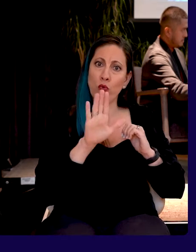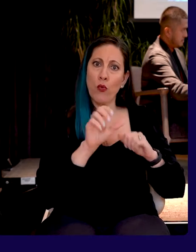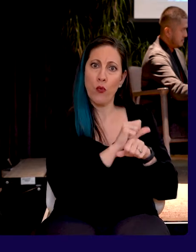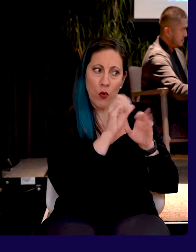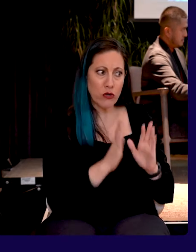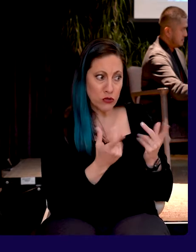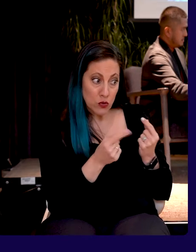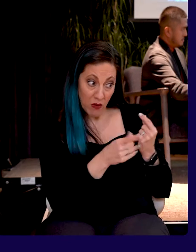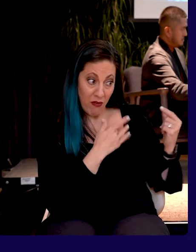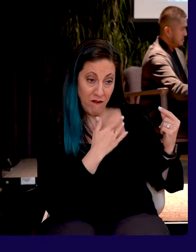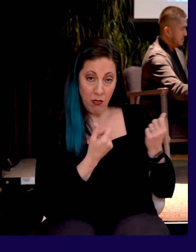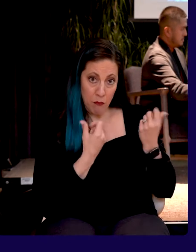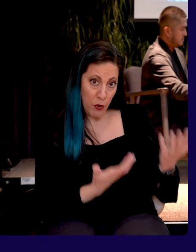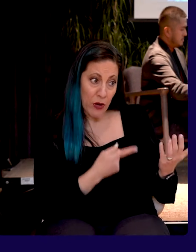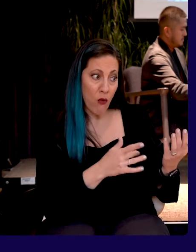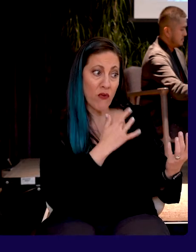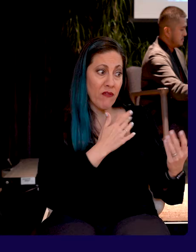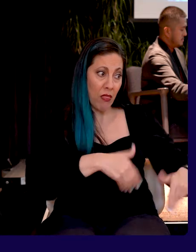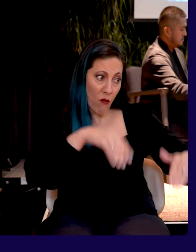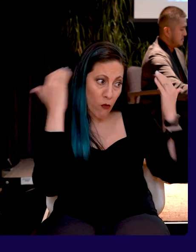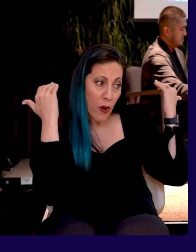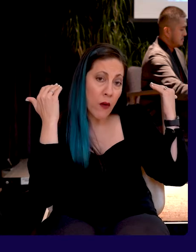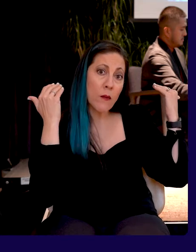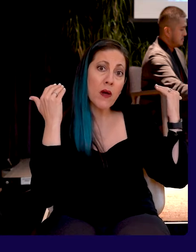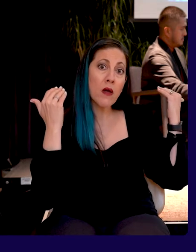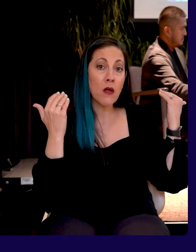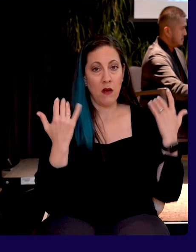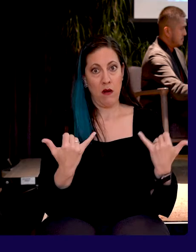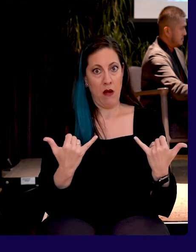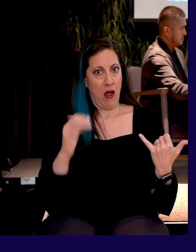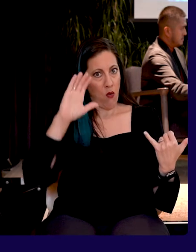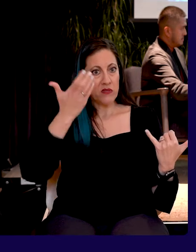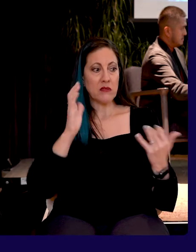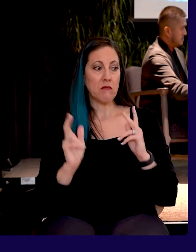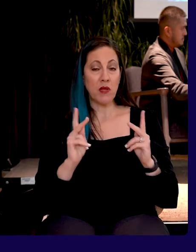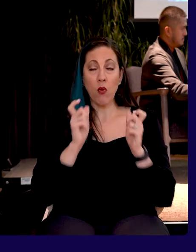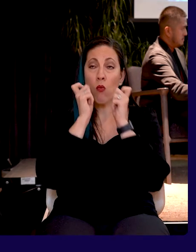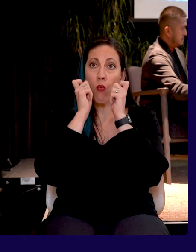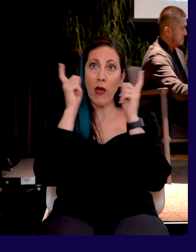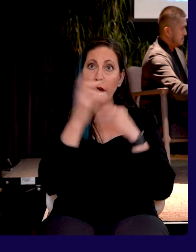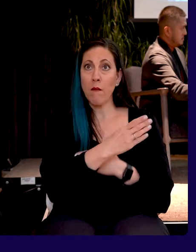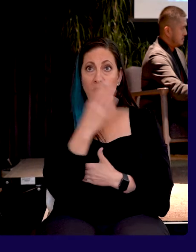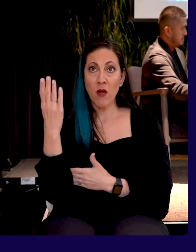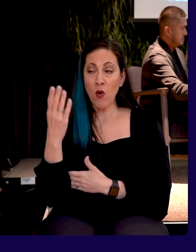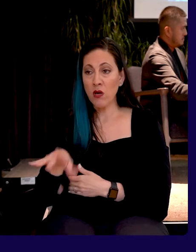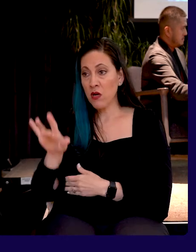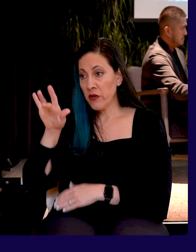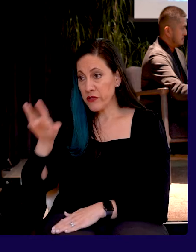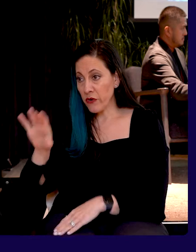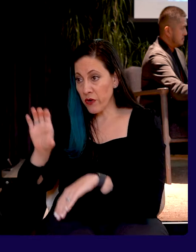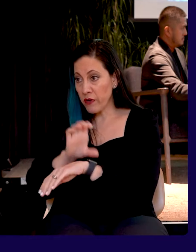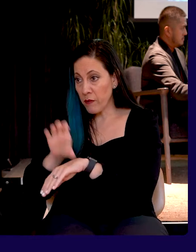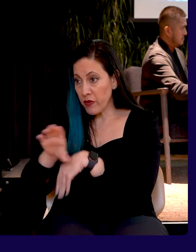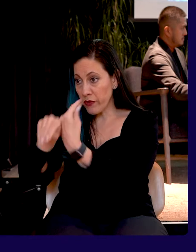Are they feeling burned out? Are they feeling overwhelmed? Especially now where it seems like people wake up in the morning, turn on their computers,